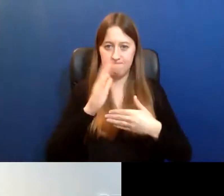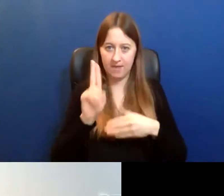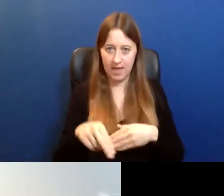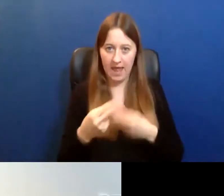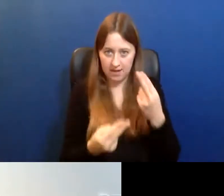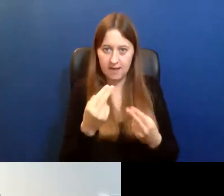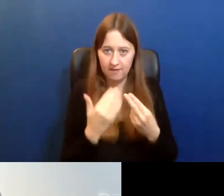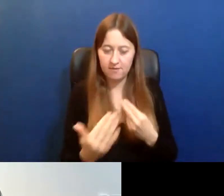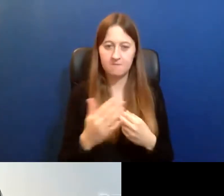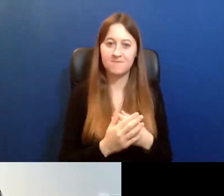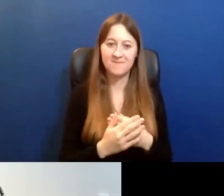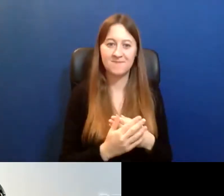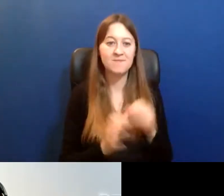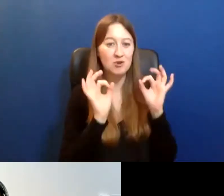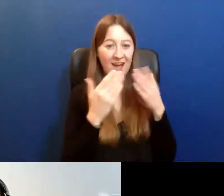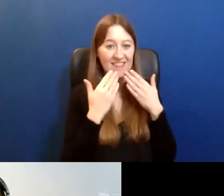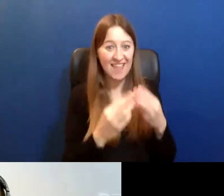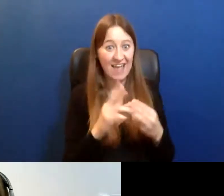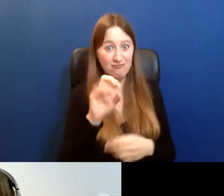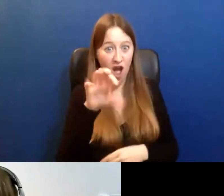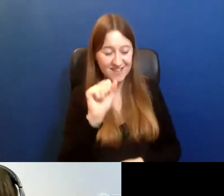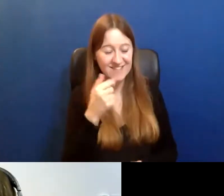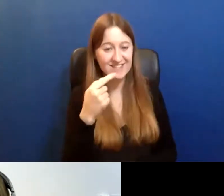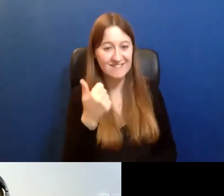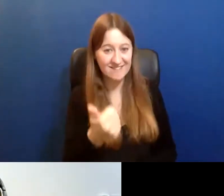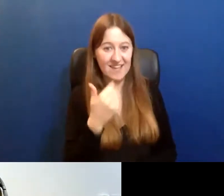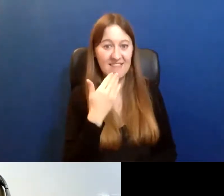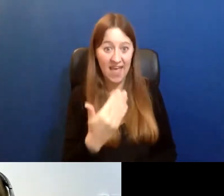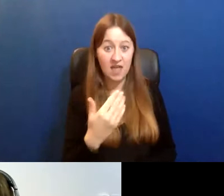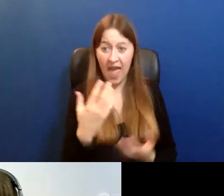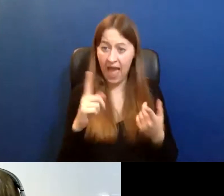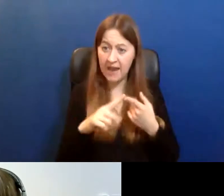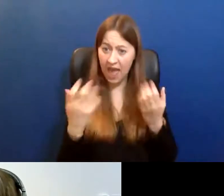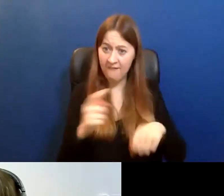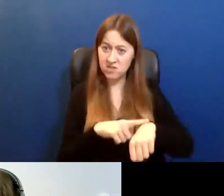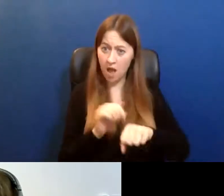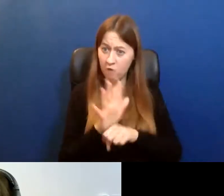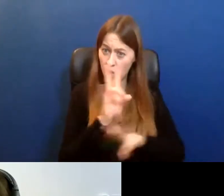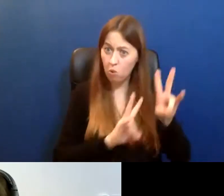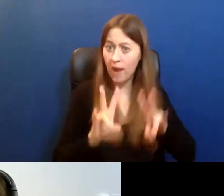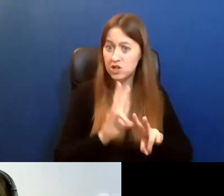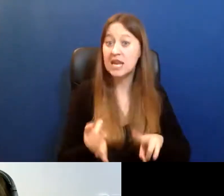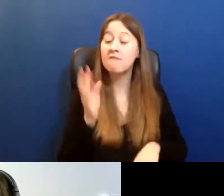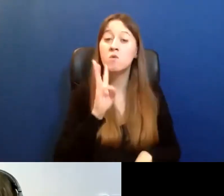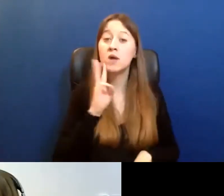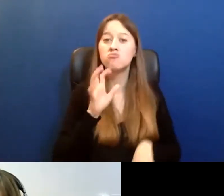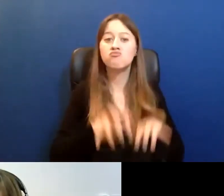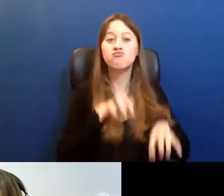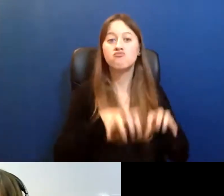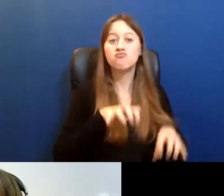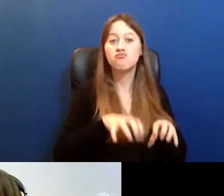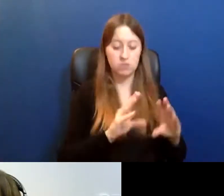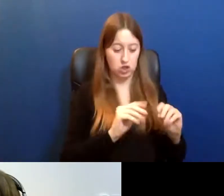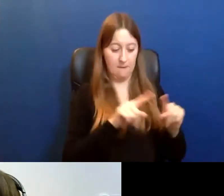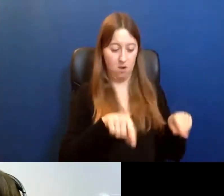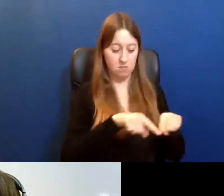That's great. Thank you, Ros. We have time for questions. So if people would like to either type their question into the chat